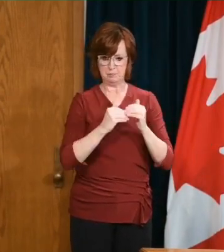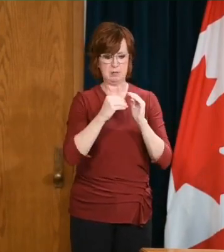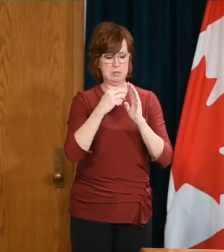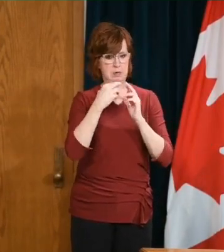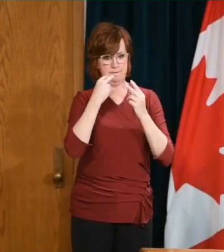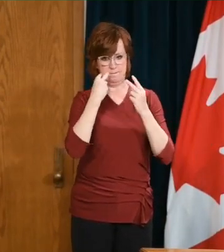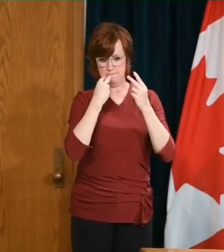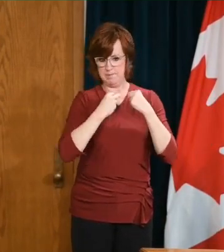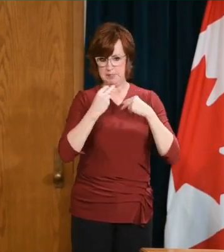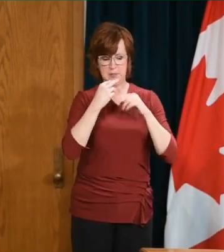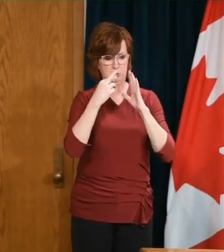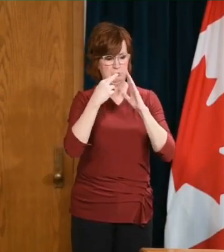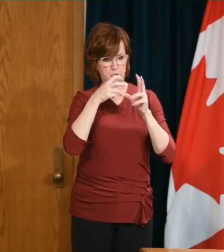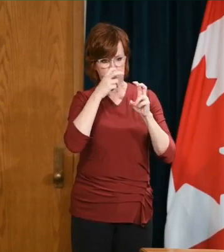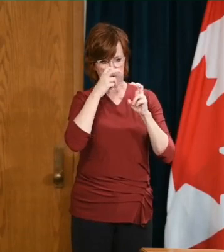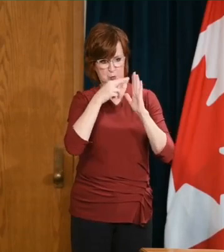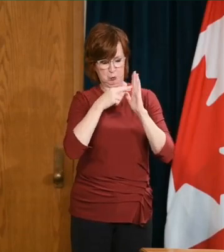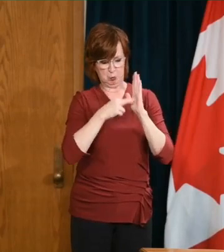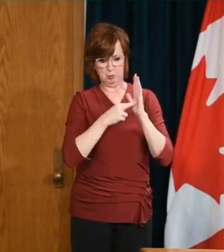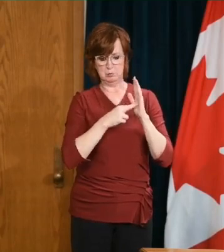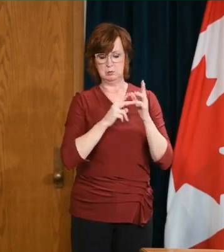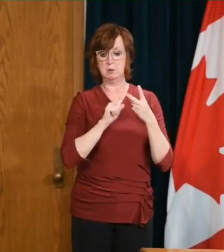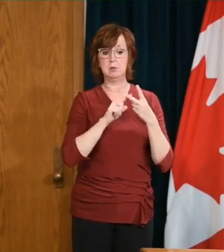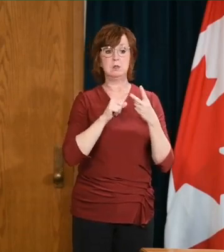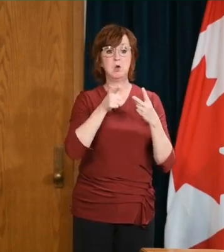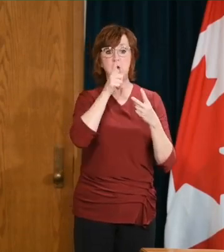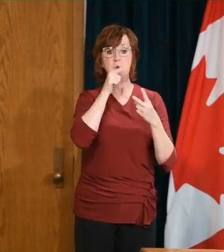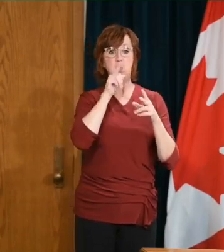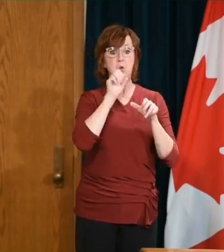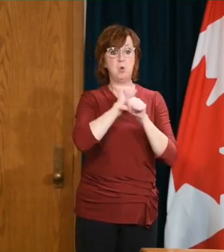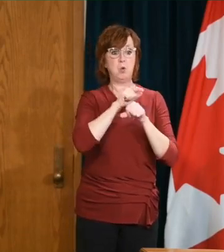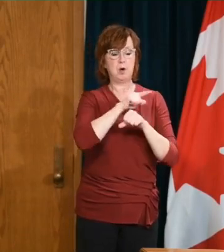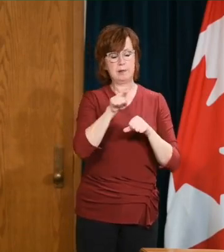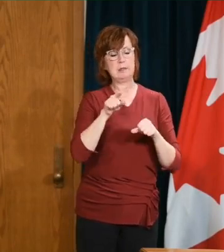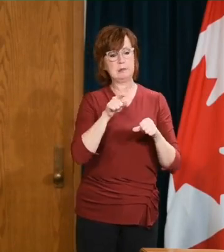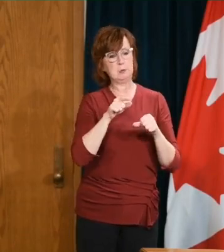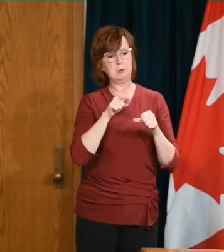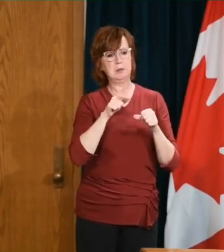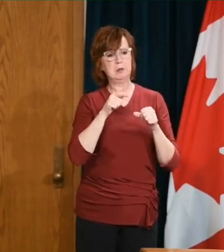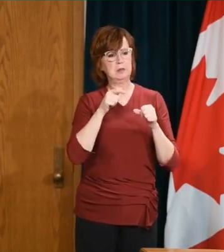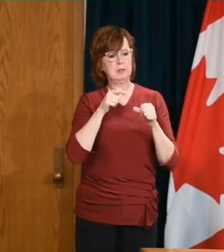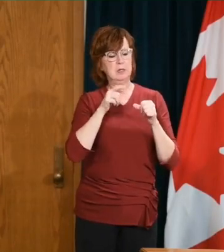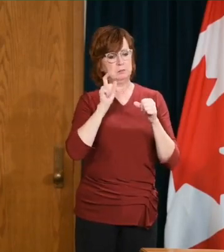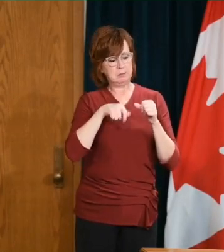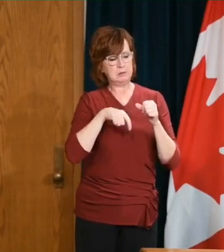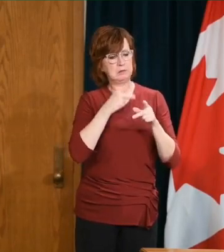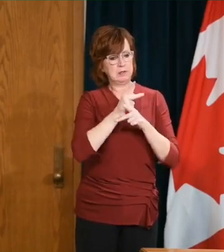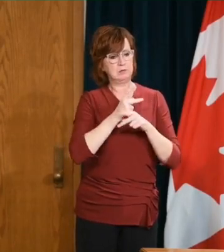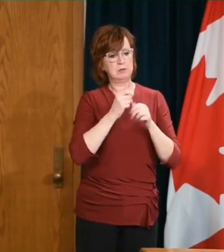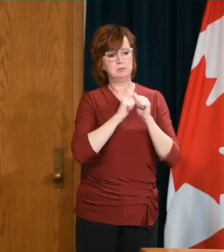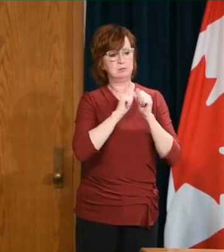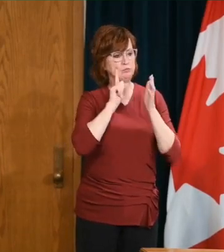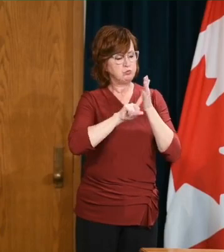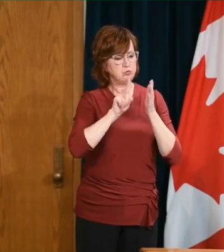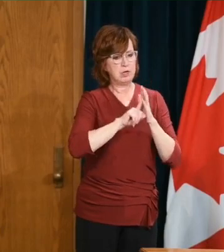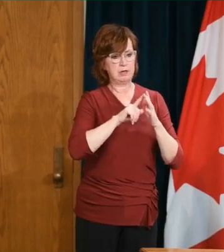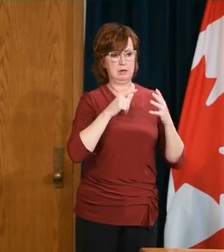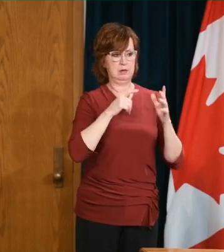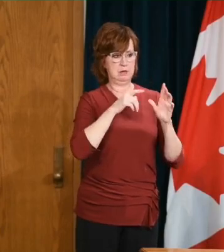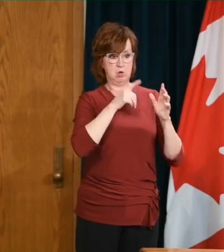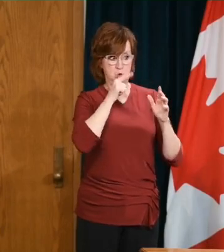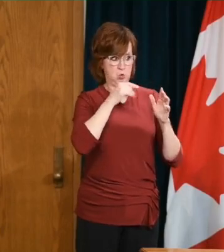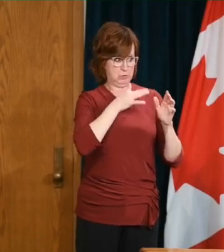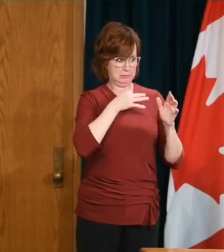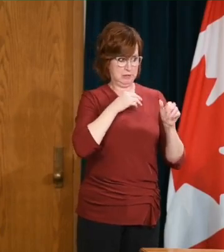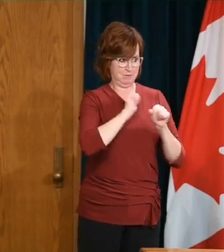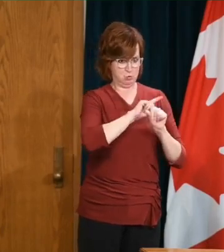provide the appropriate level of care, and they are now going to be monitored twice a day with health checks to make sure